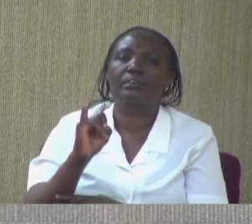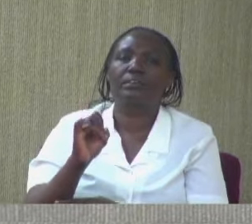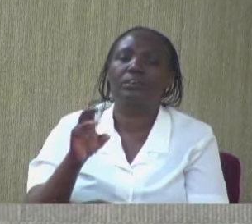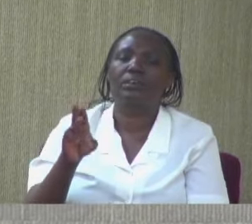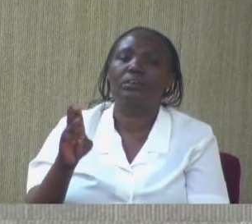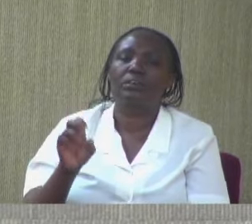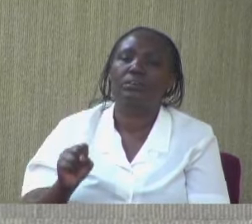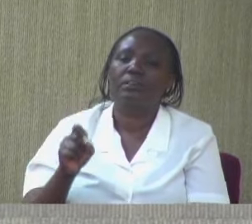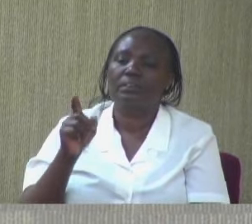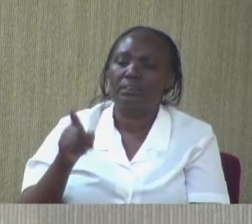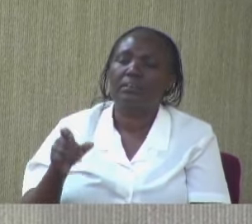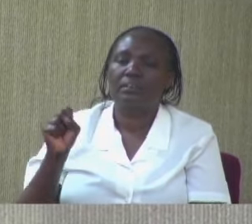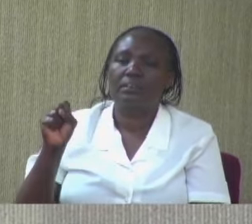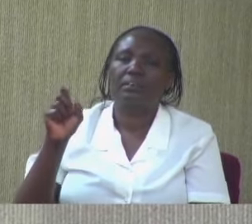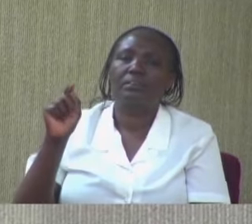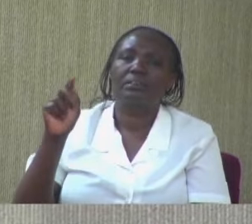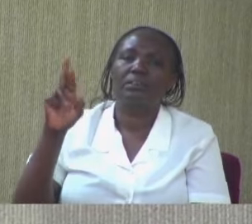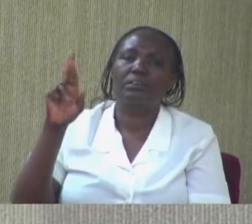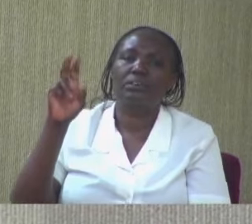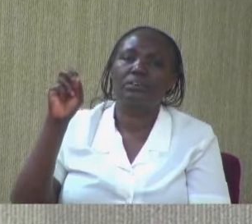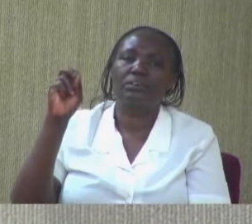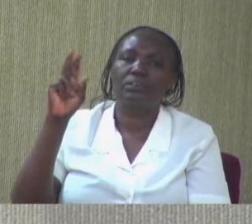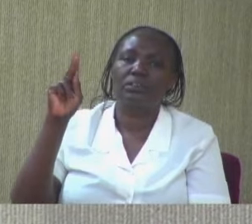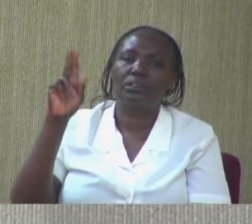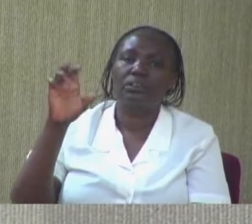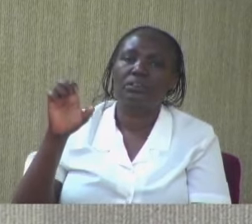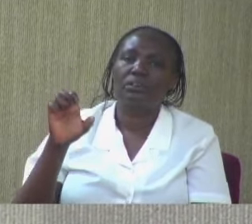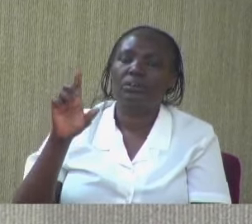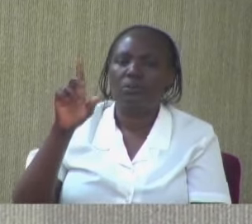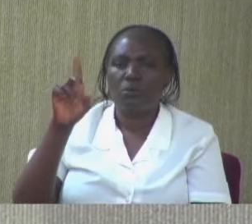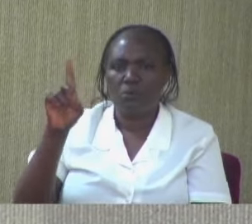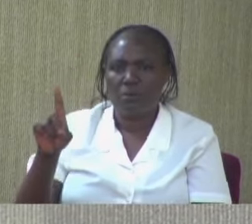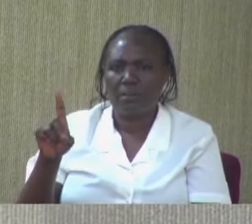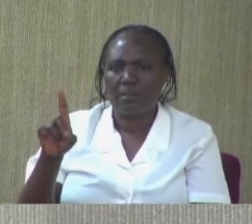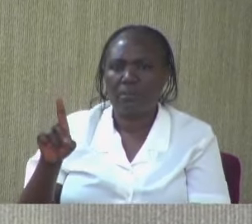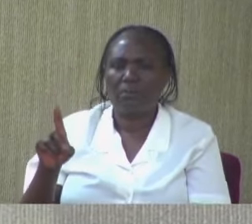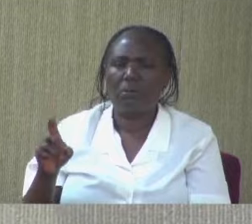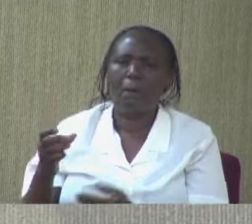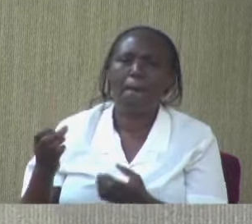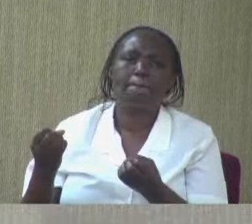this stroke just one of many others?